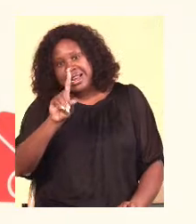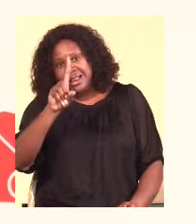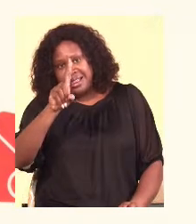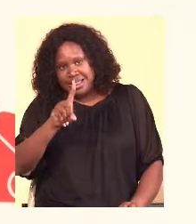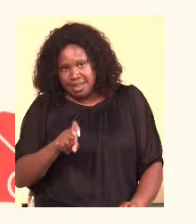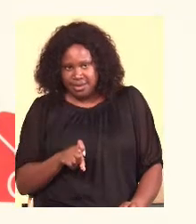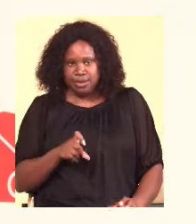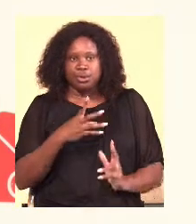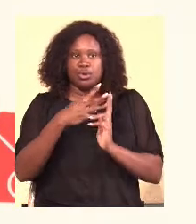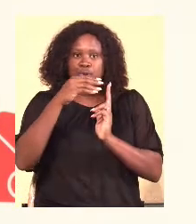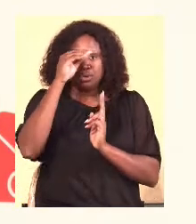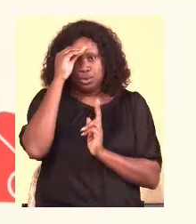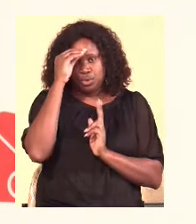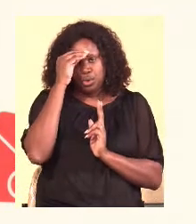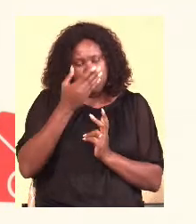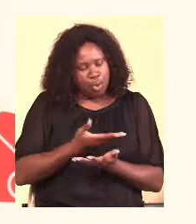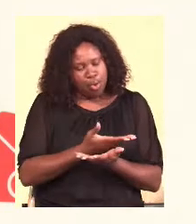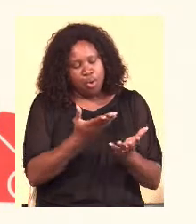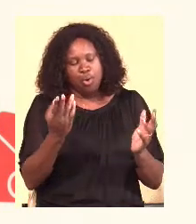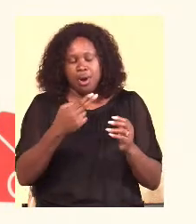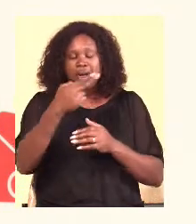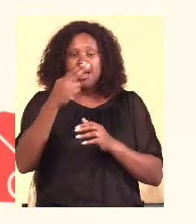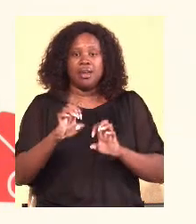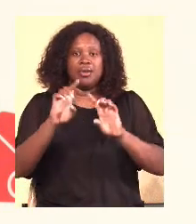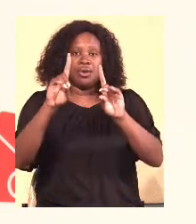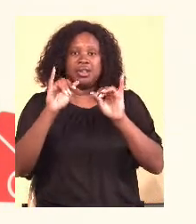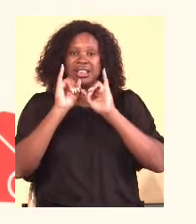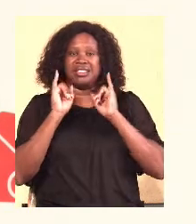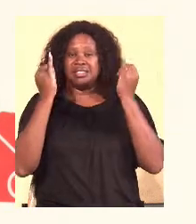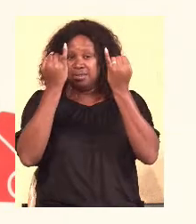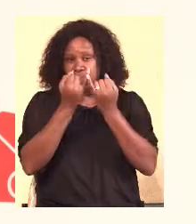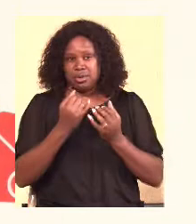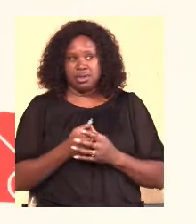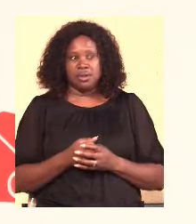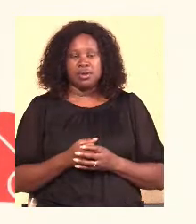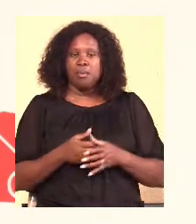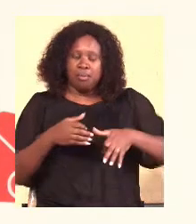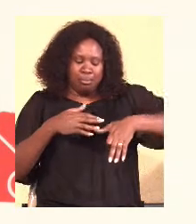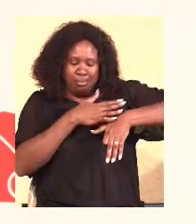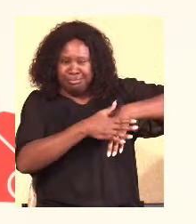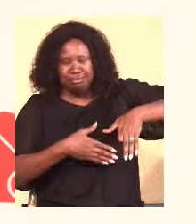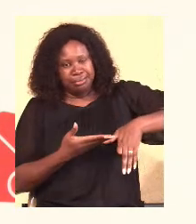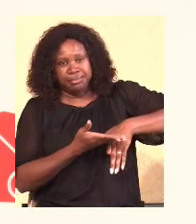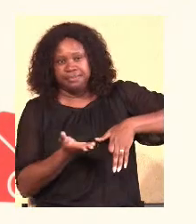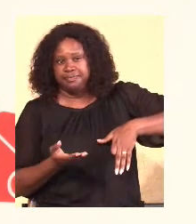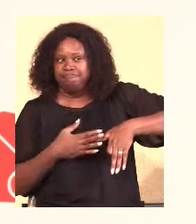68,000 students in all our higher education institutions across the country.